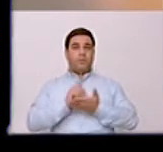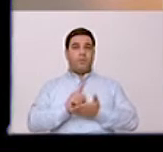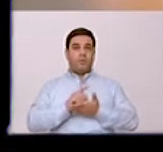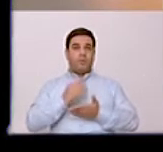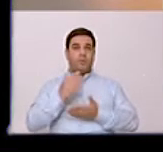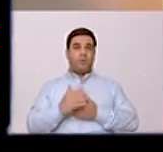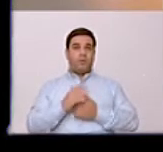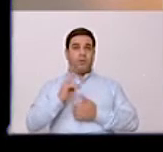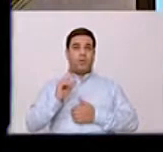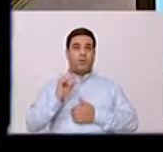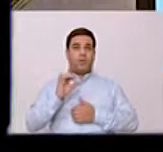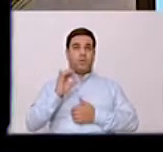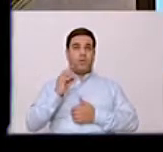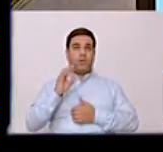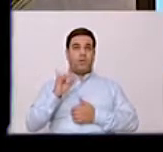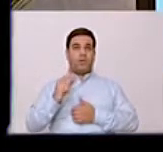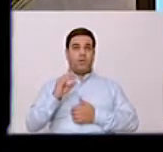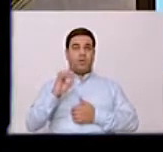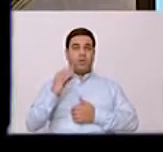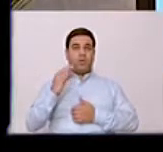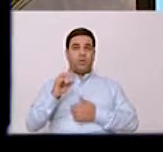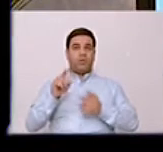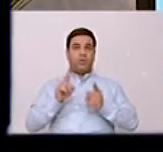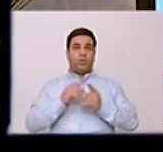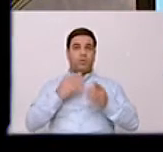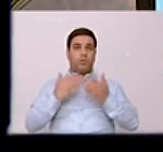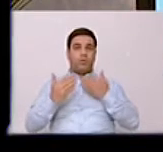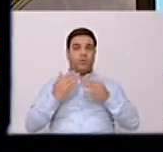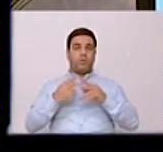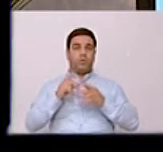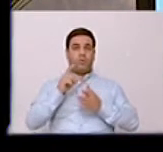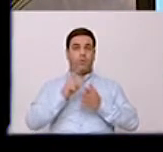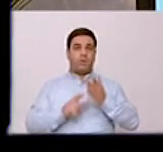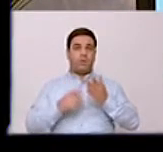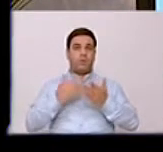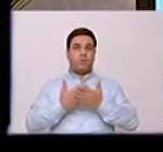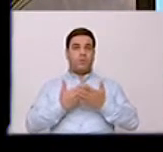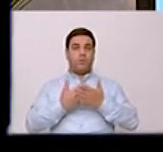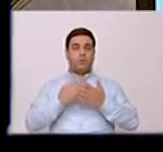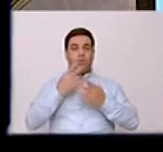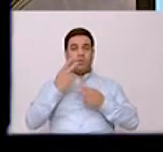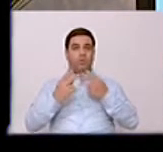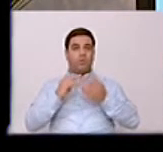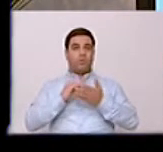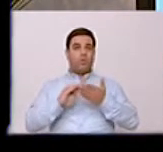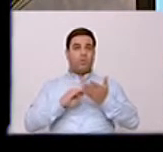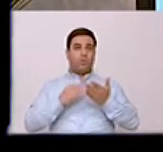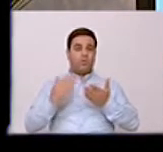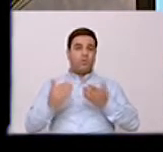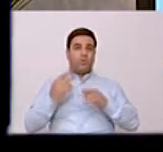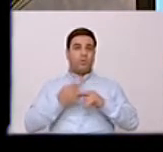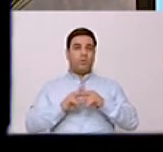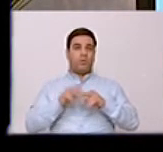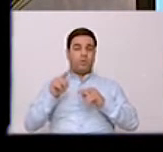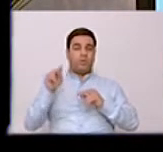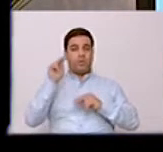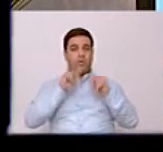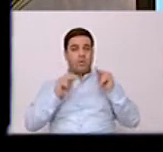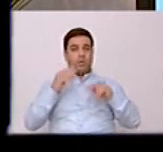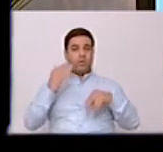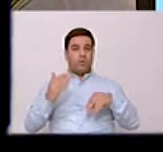topshirig'imiz: Hakimbeyning Nodirshoh bilan munosabatini matndan misollar keltirib izohlang. Demak, aynan